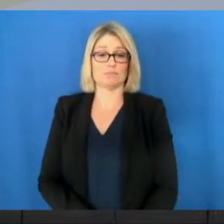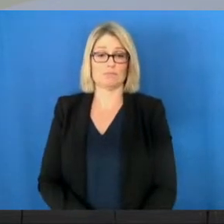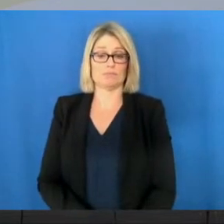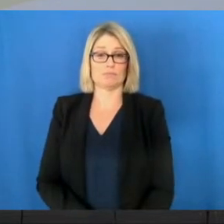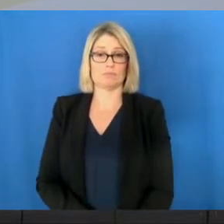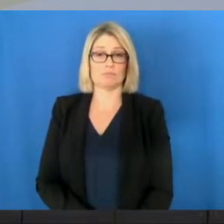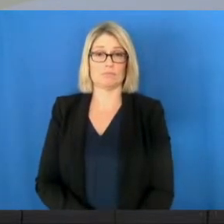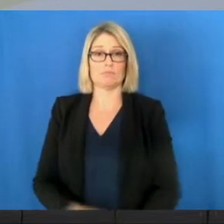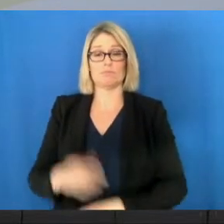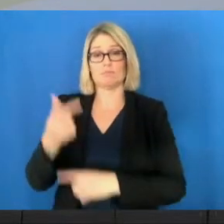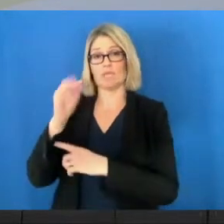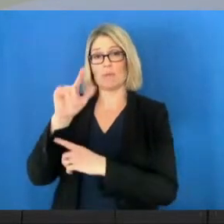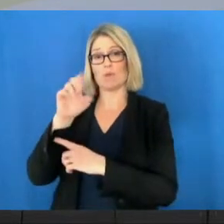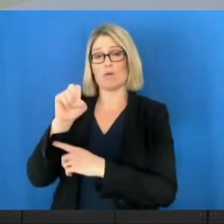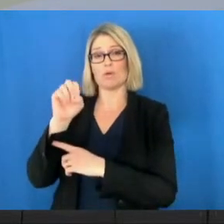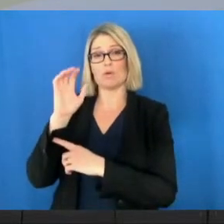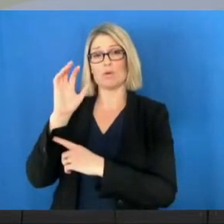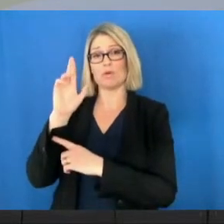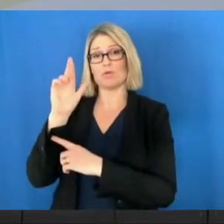Gabrielle Trumont, Radio-Canada.